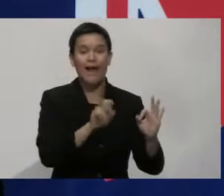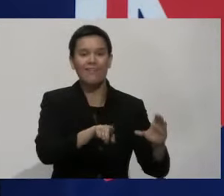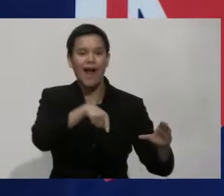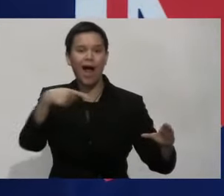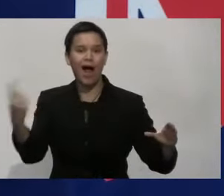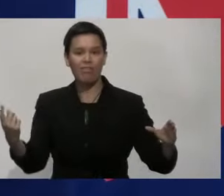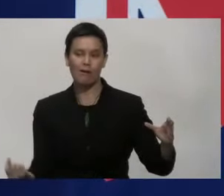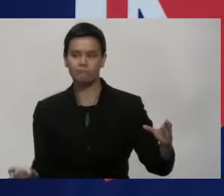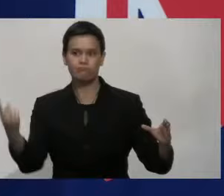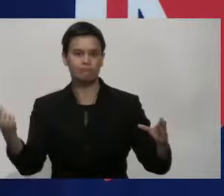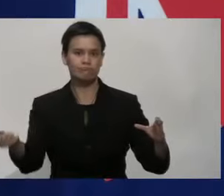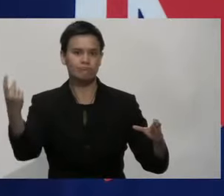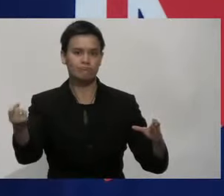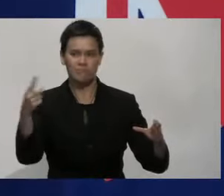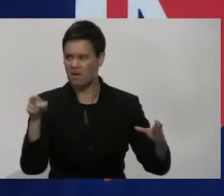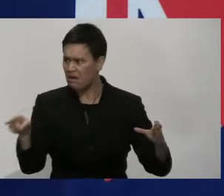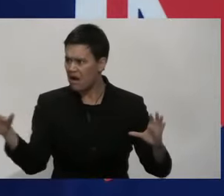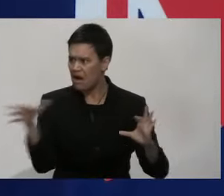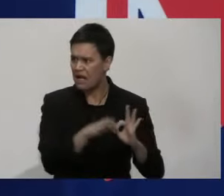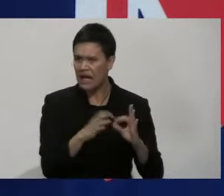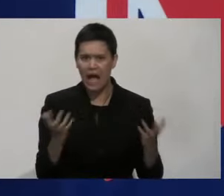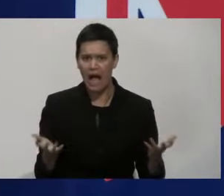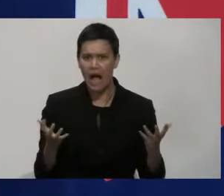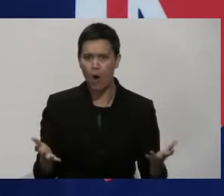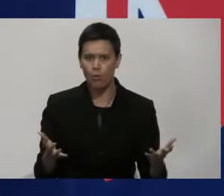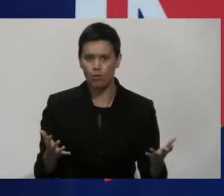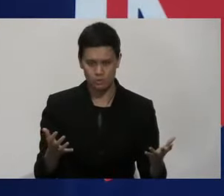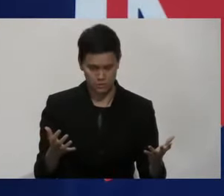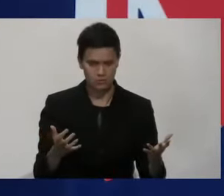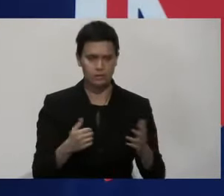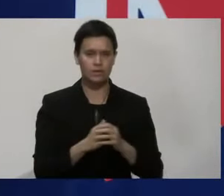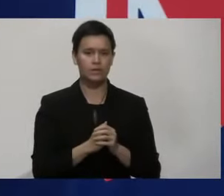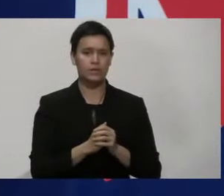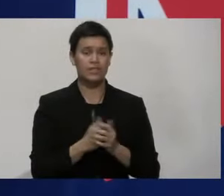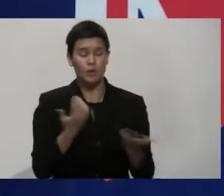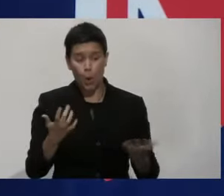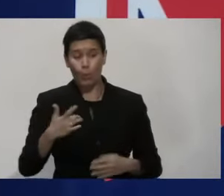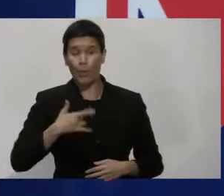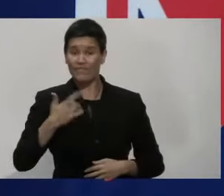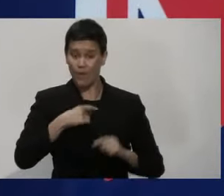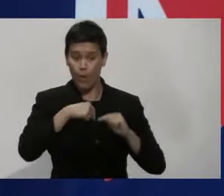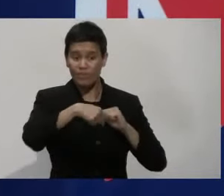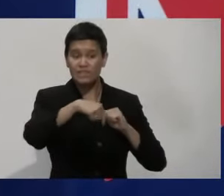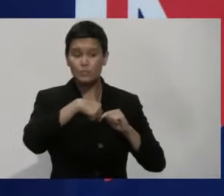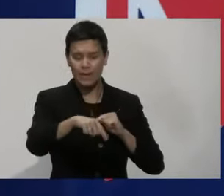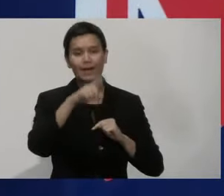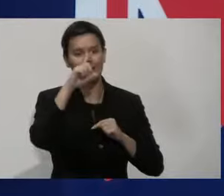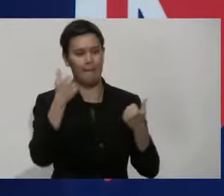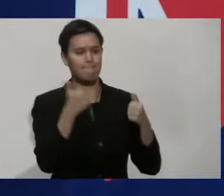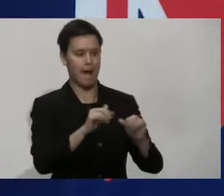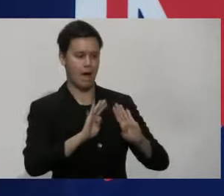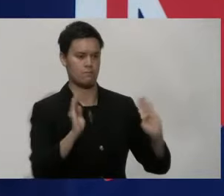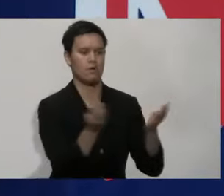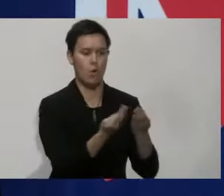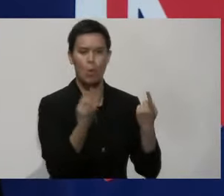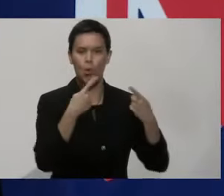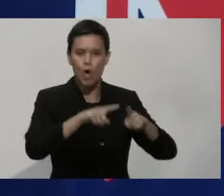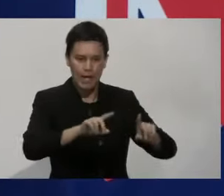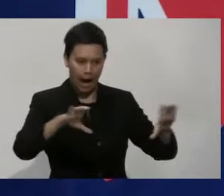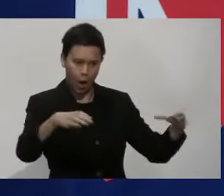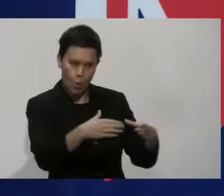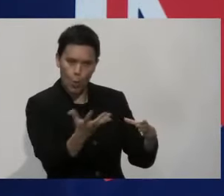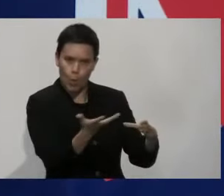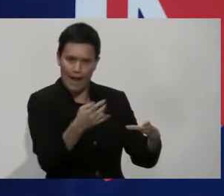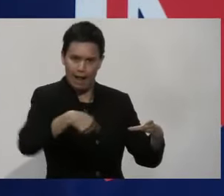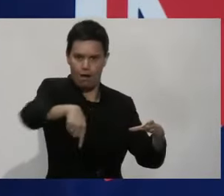that confidence can be built over the course of this week. That is why the Director General has recommended to Cabinet, and